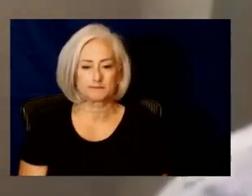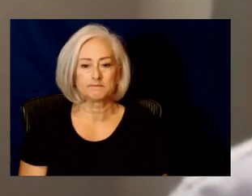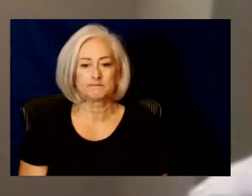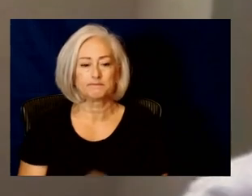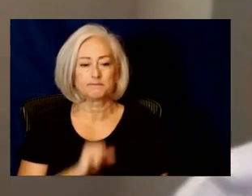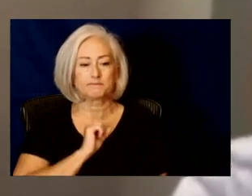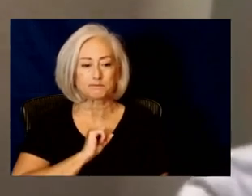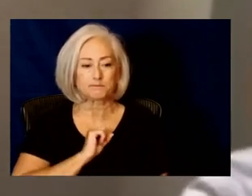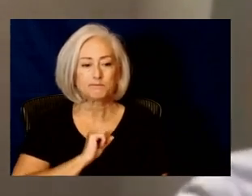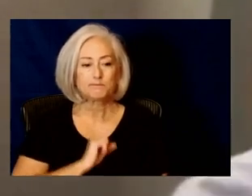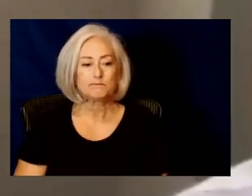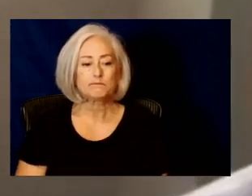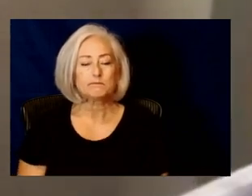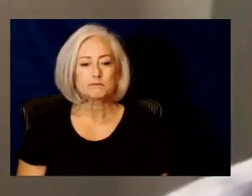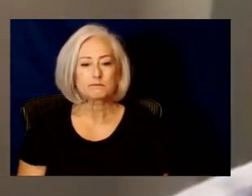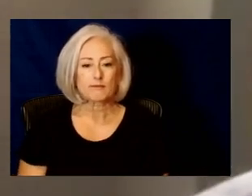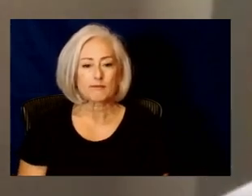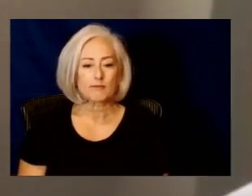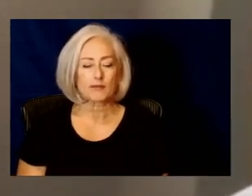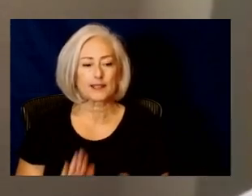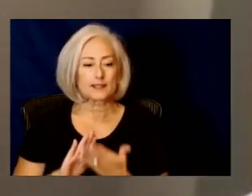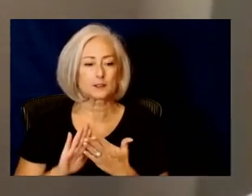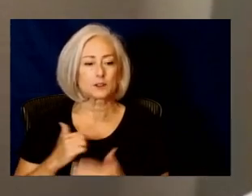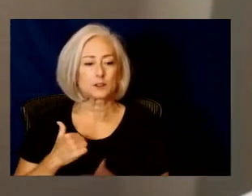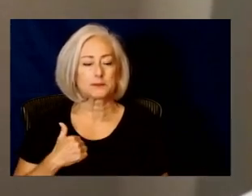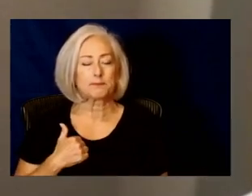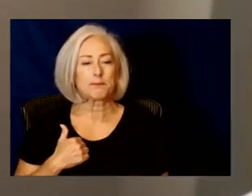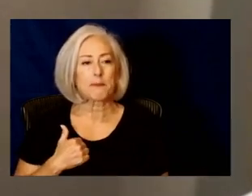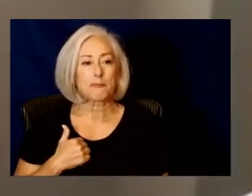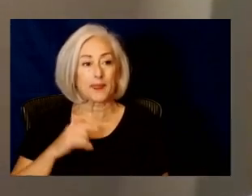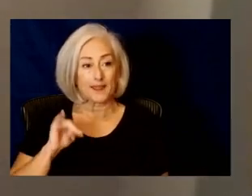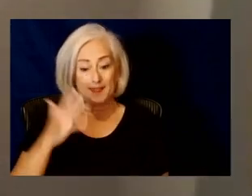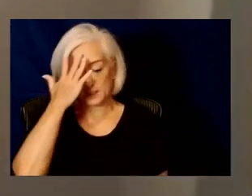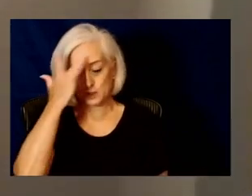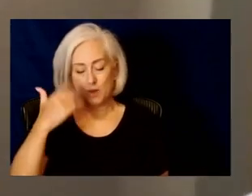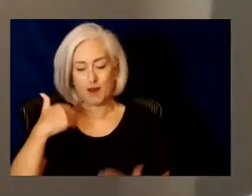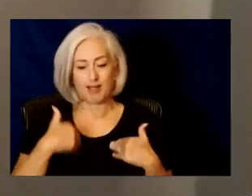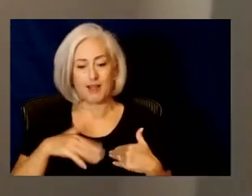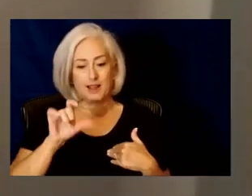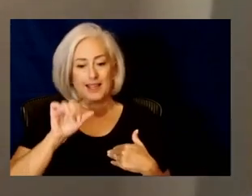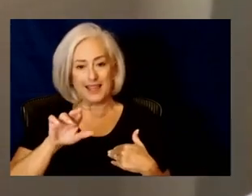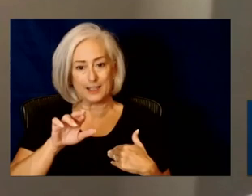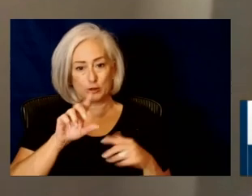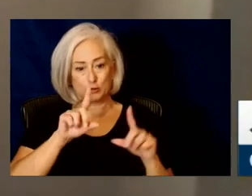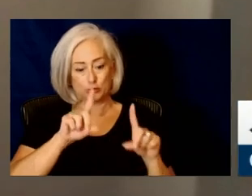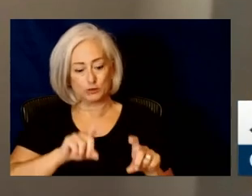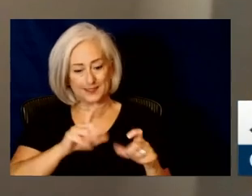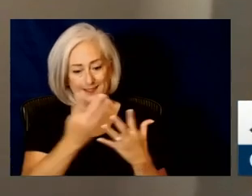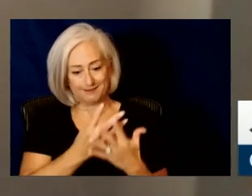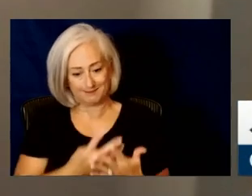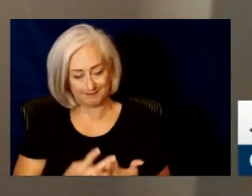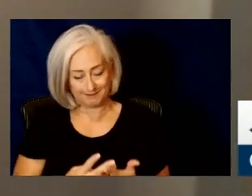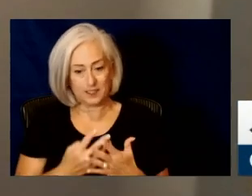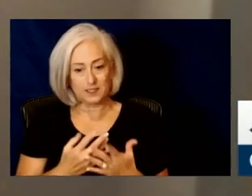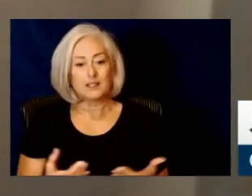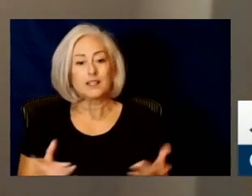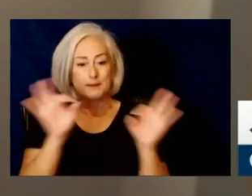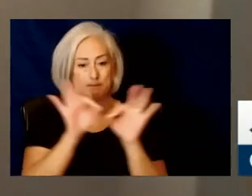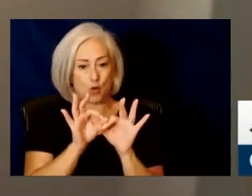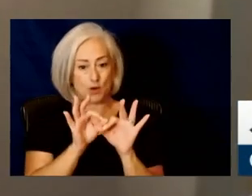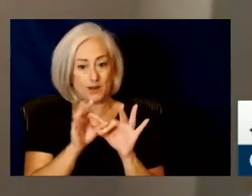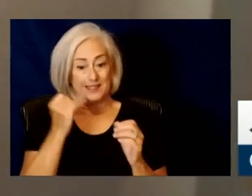this really goes back to why lung cancer screening is so important. So if we detect the lung cancer